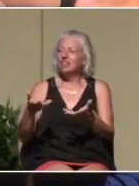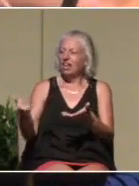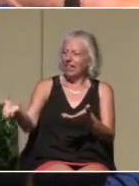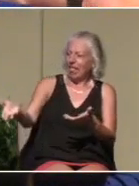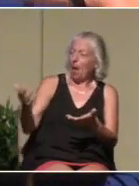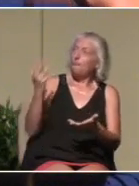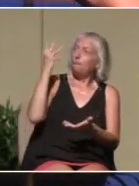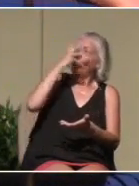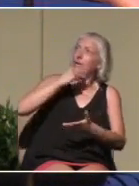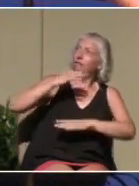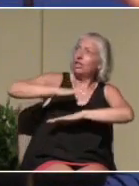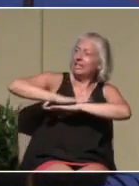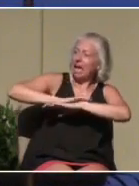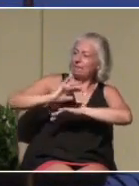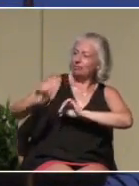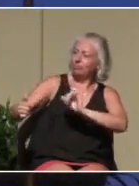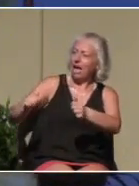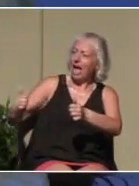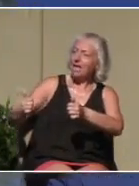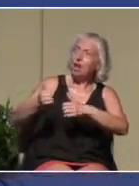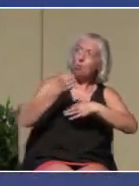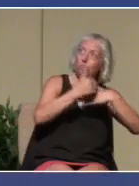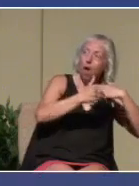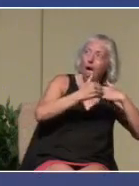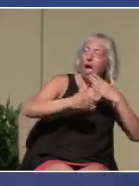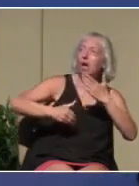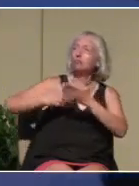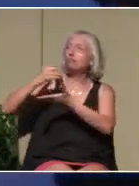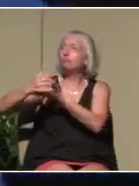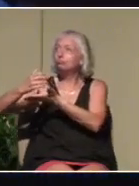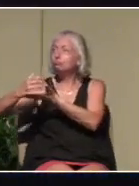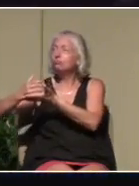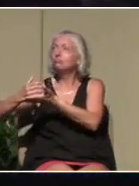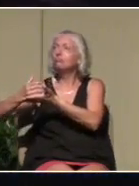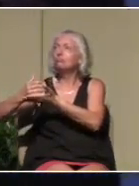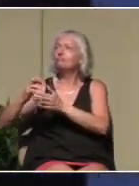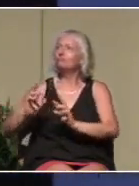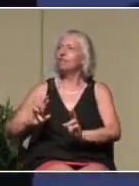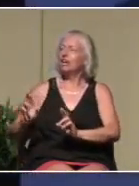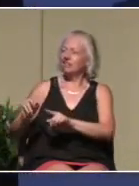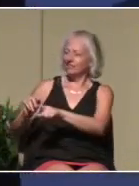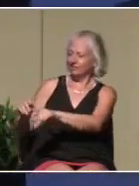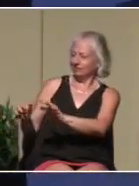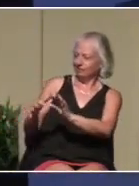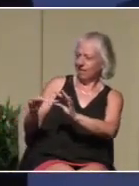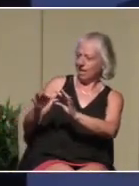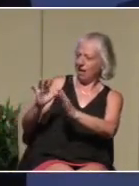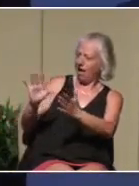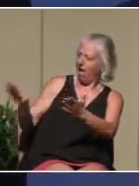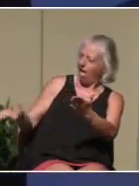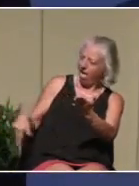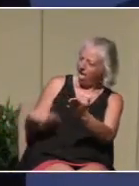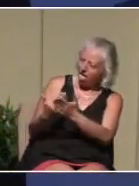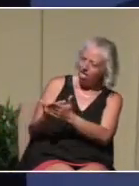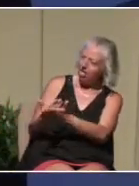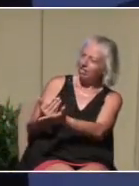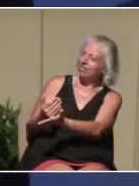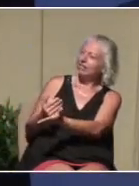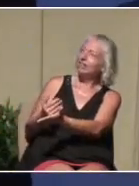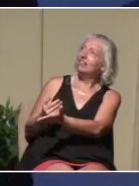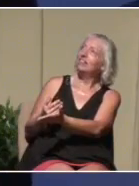table with bread and grape juice. And it says it all, Lord God. It says it all. It says,